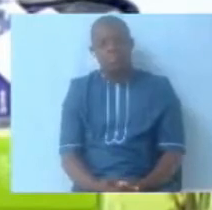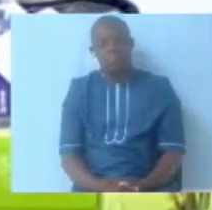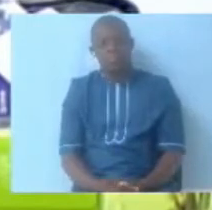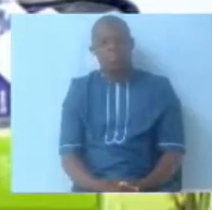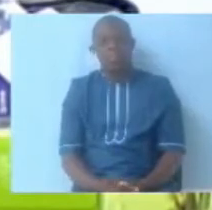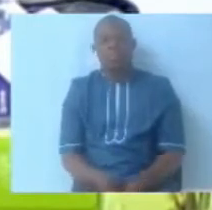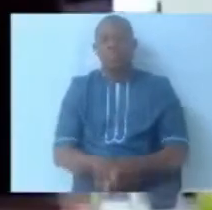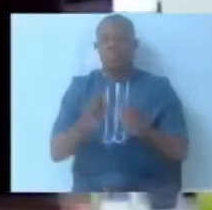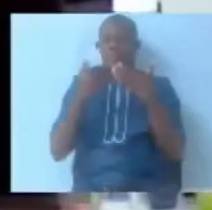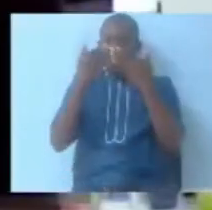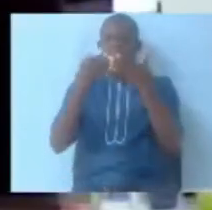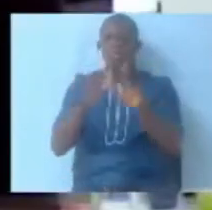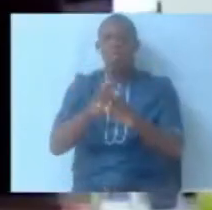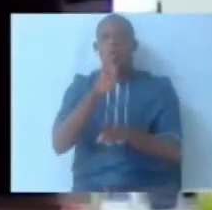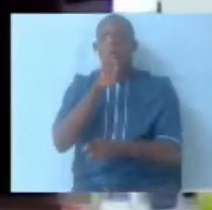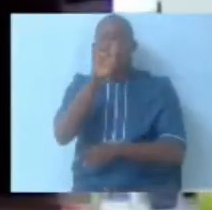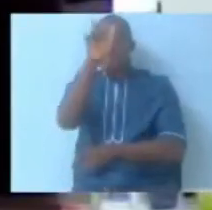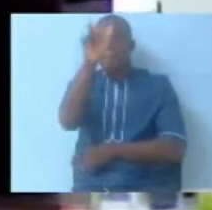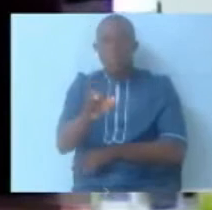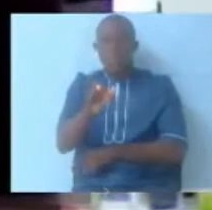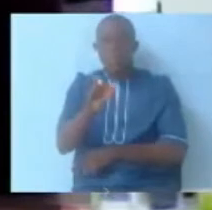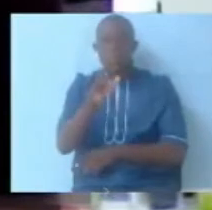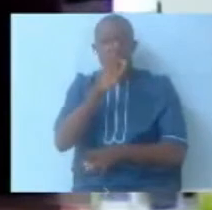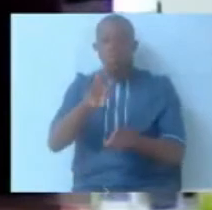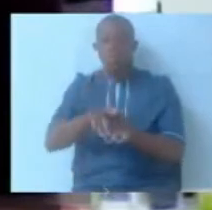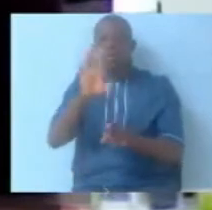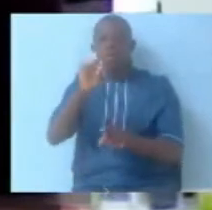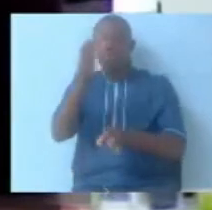Can you tell us who the prosecutor in that case was?